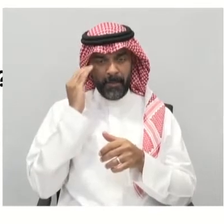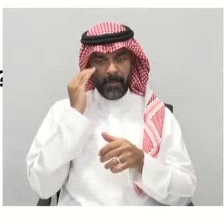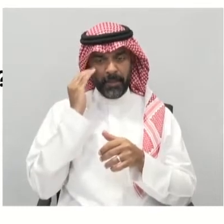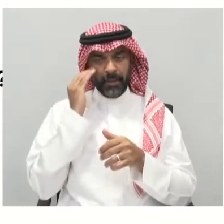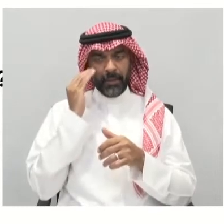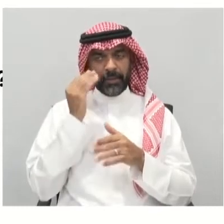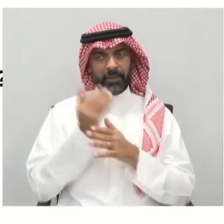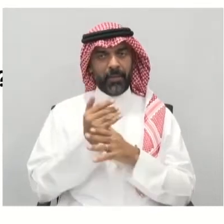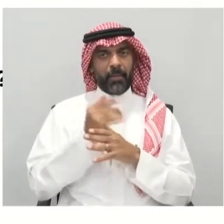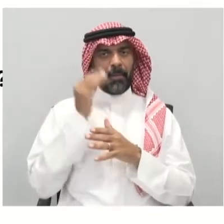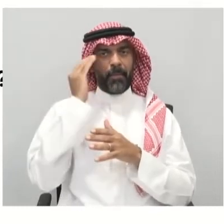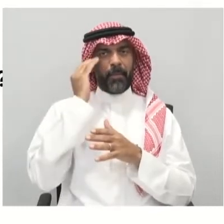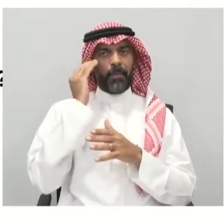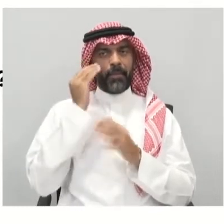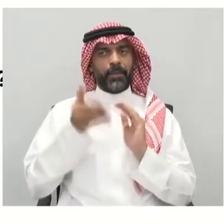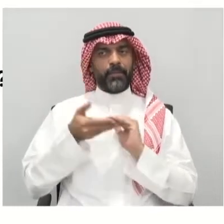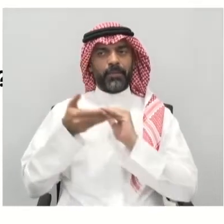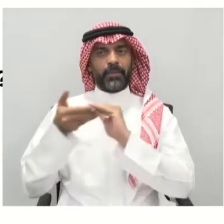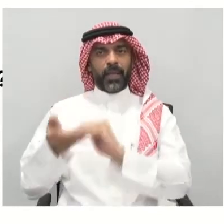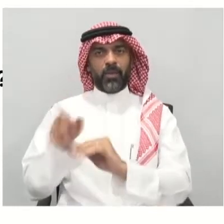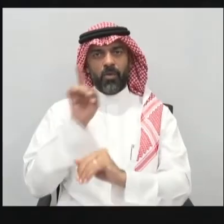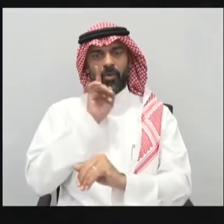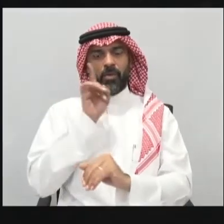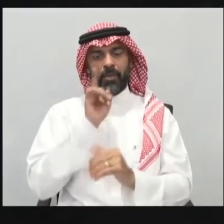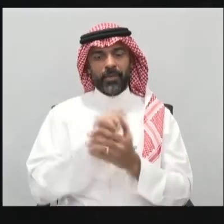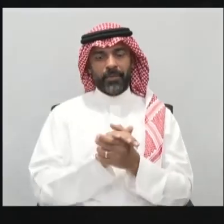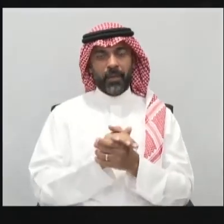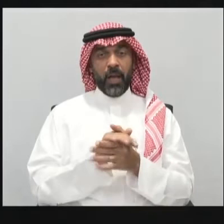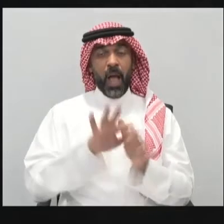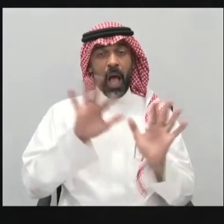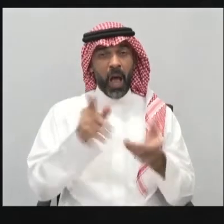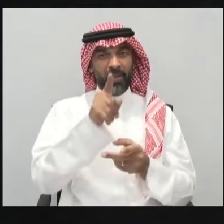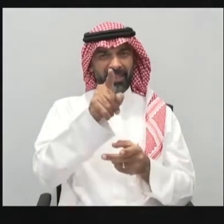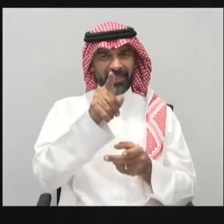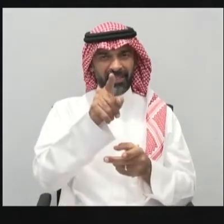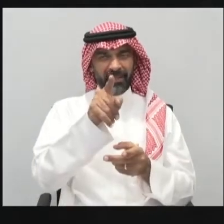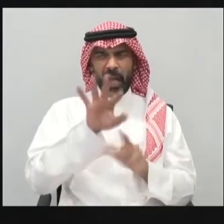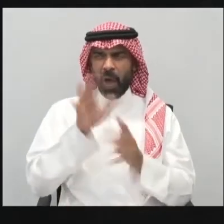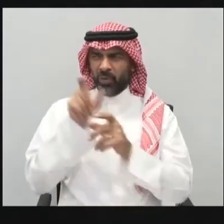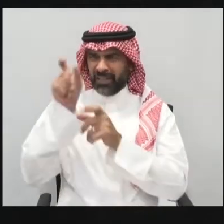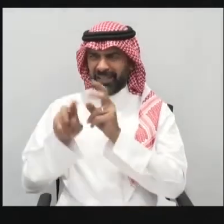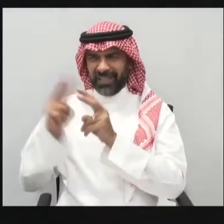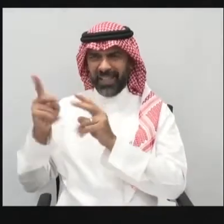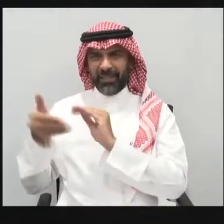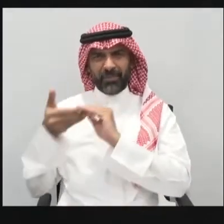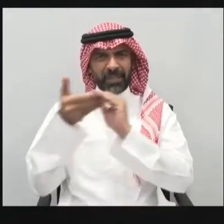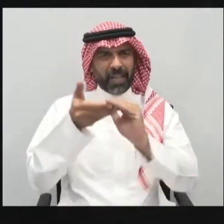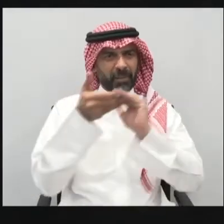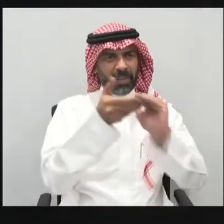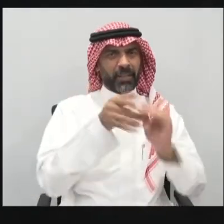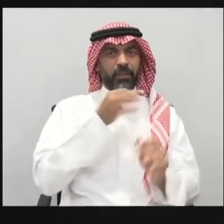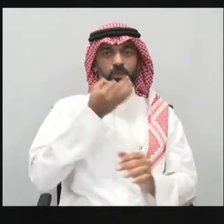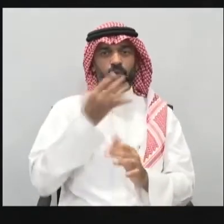too? That's why she said thank you. So when someone helps you, what do you say? You always say thank